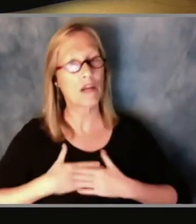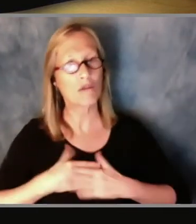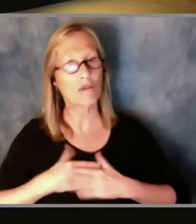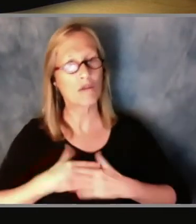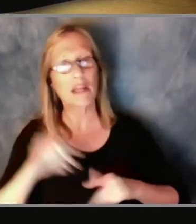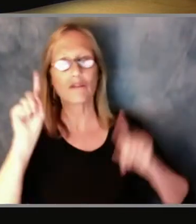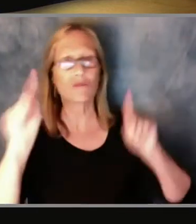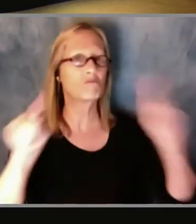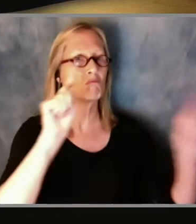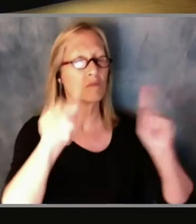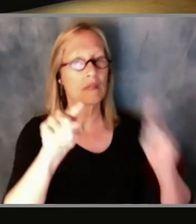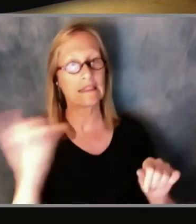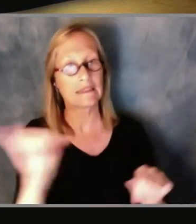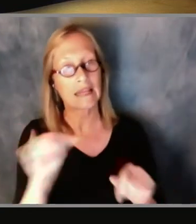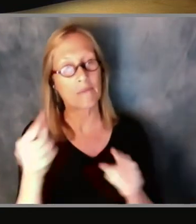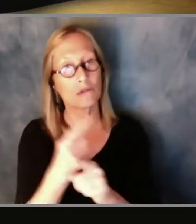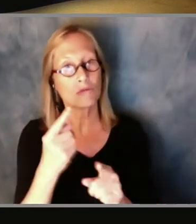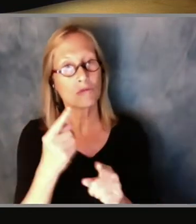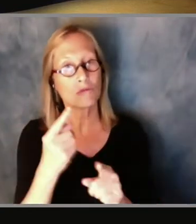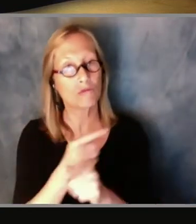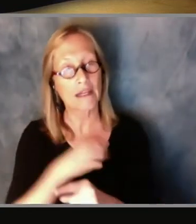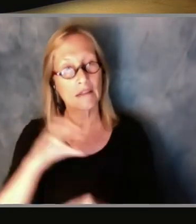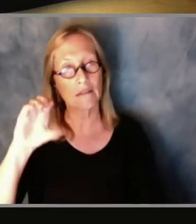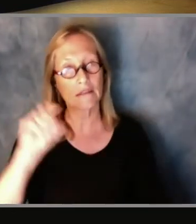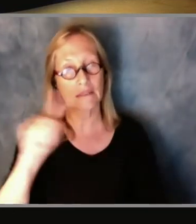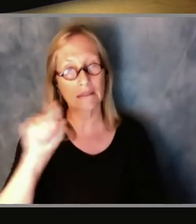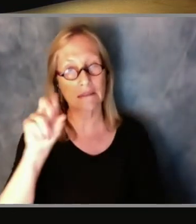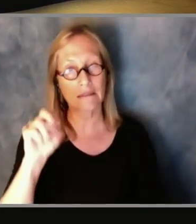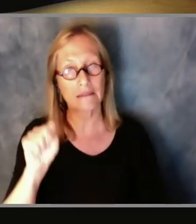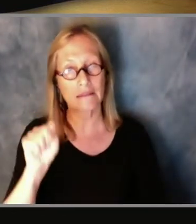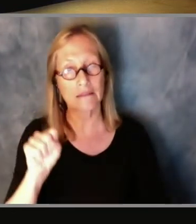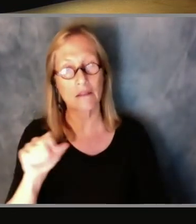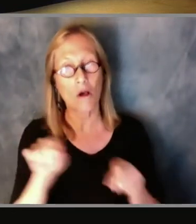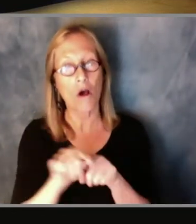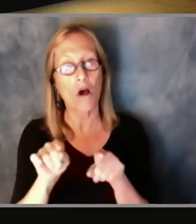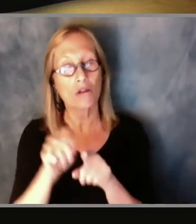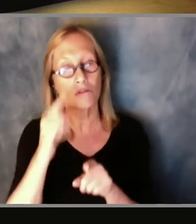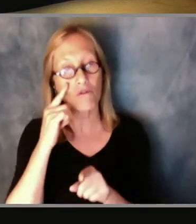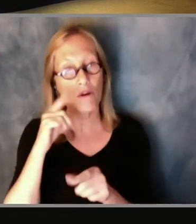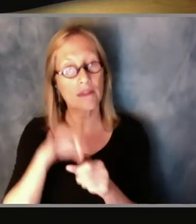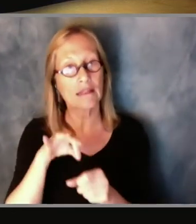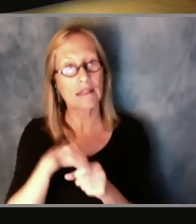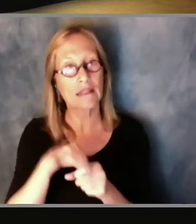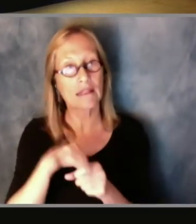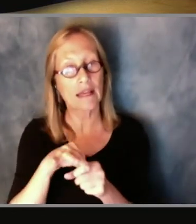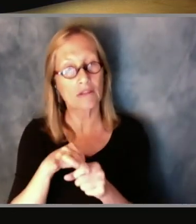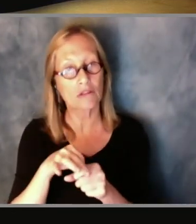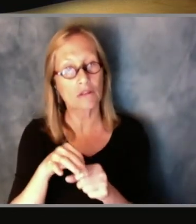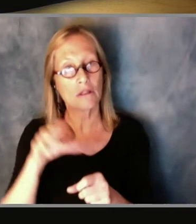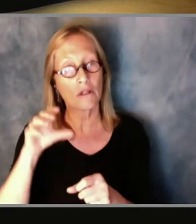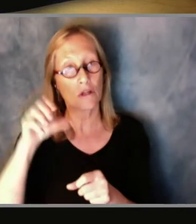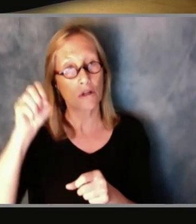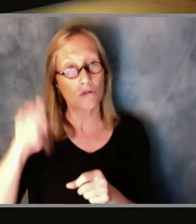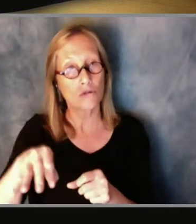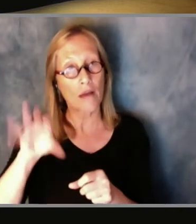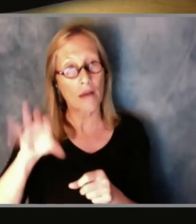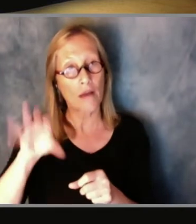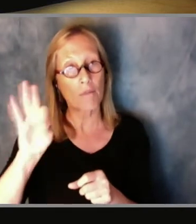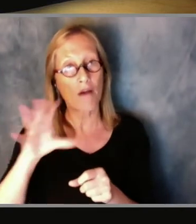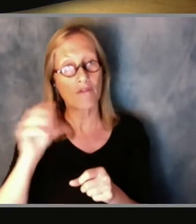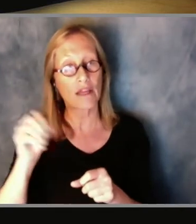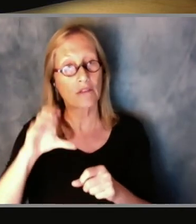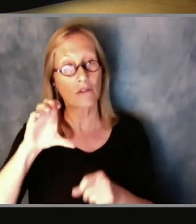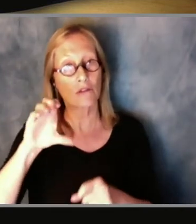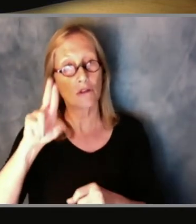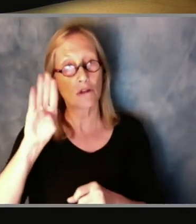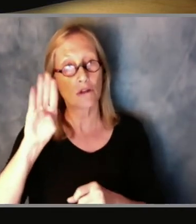our regular citizens do. Also, for the elections, drop off and curbside voting for.